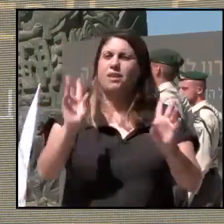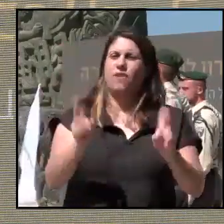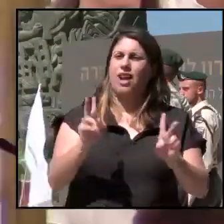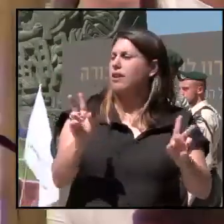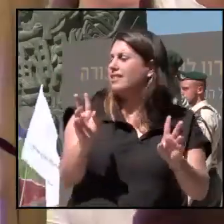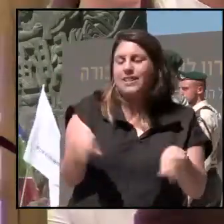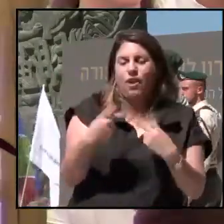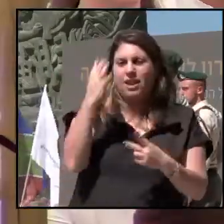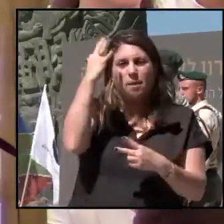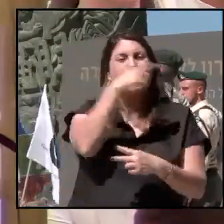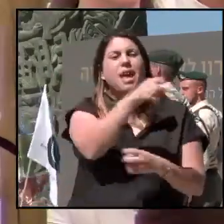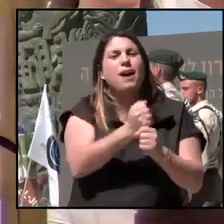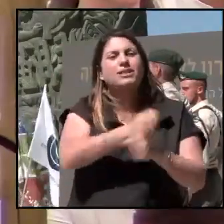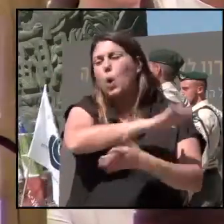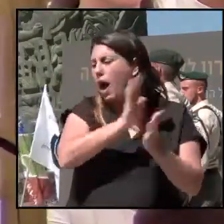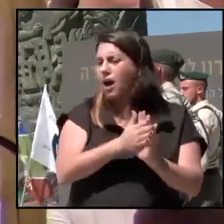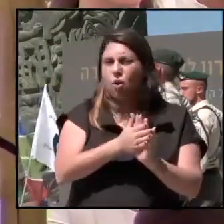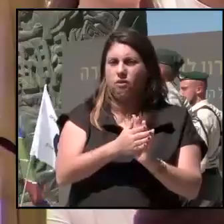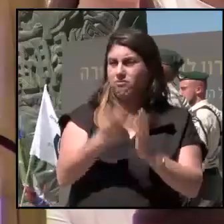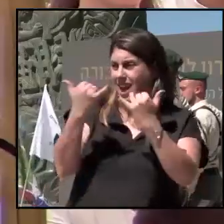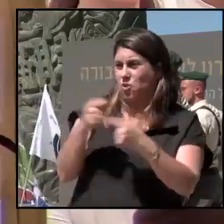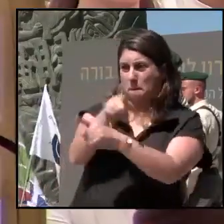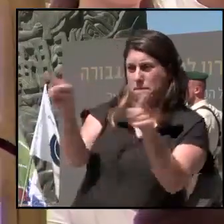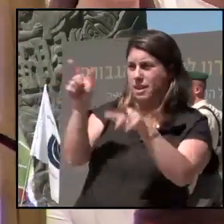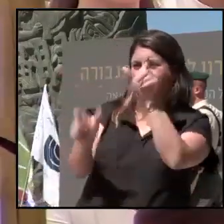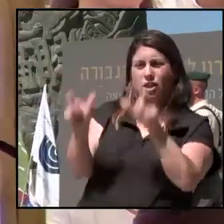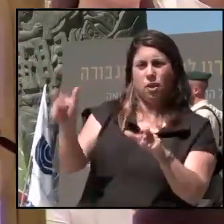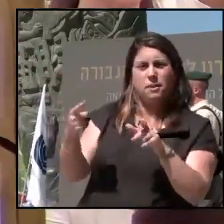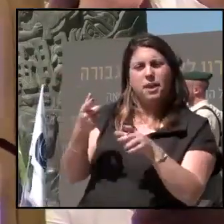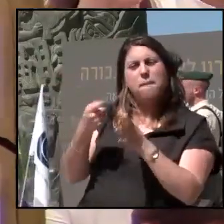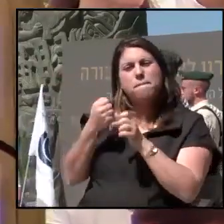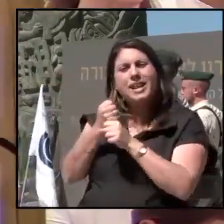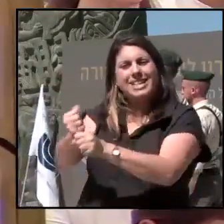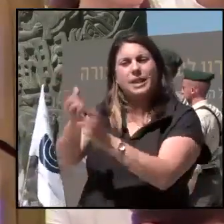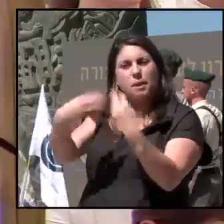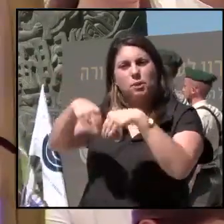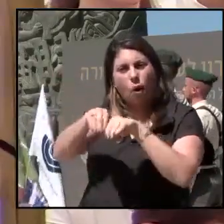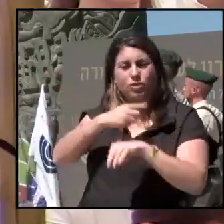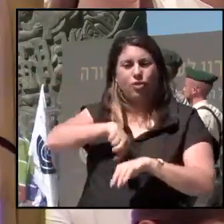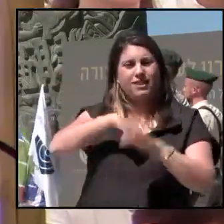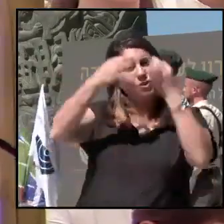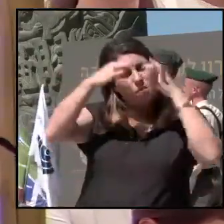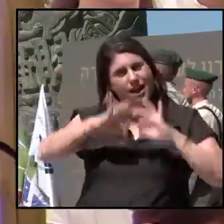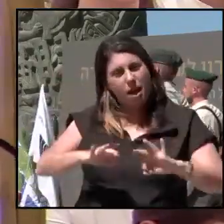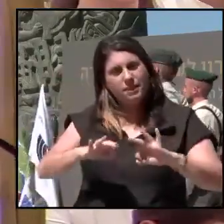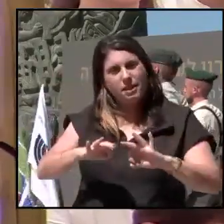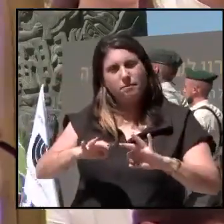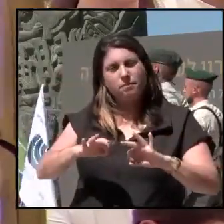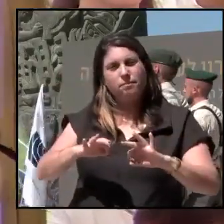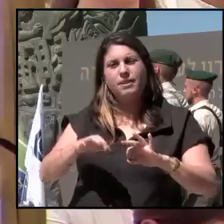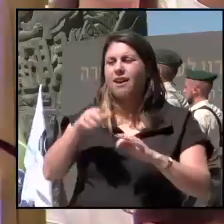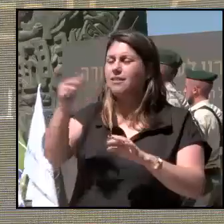well. Those of you today who are representing families of those we honor possess a